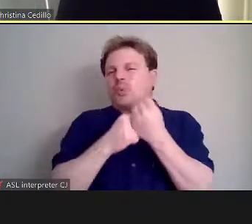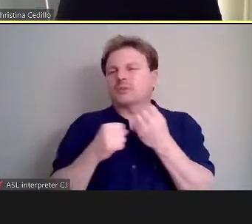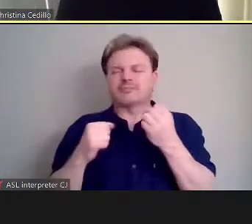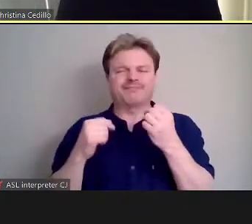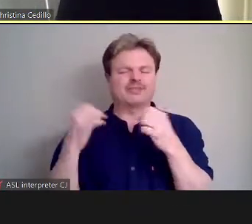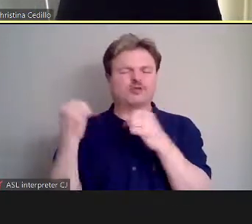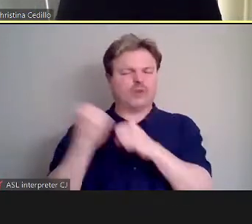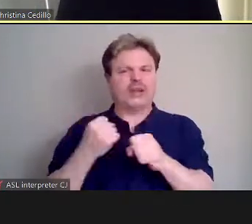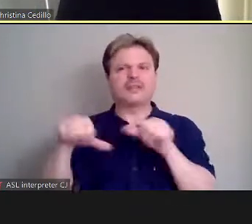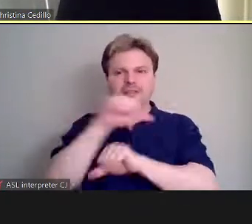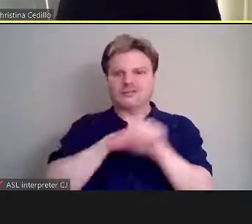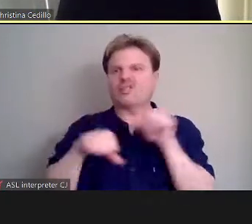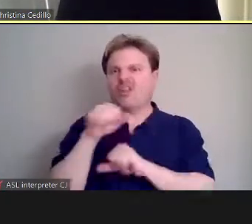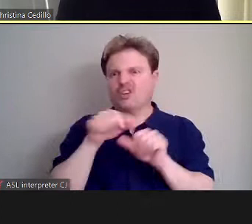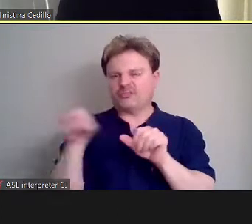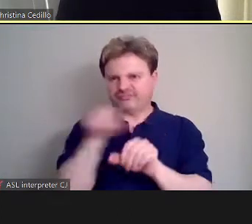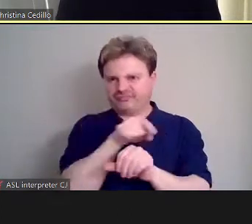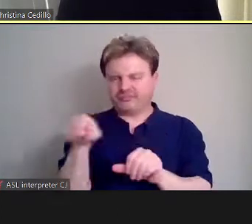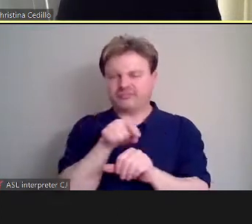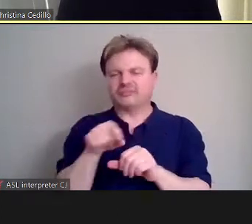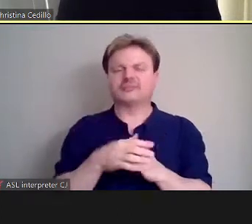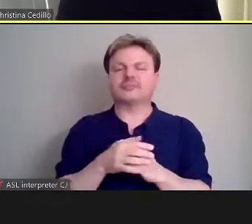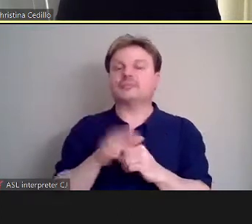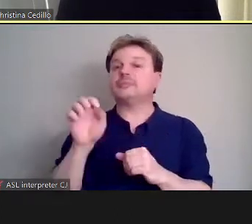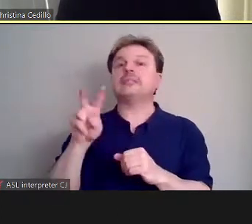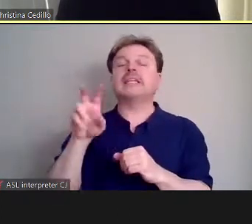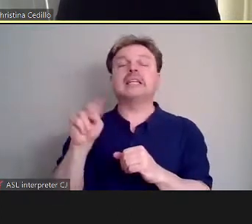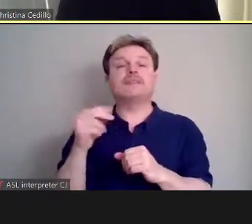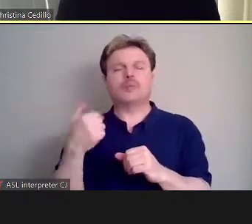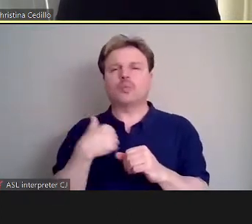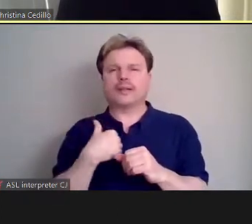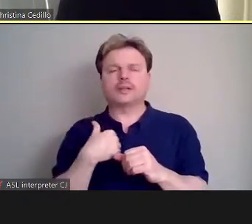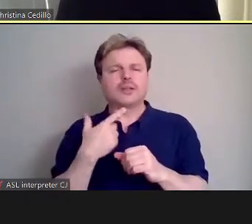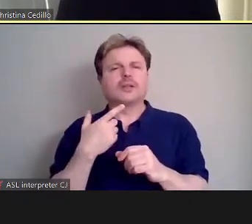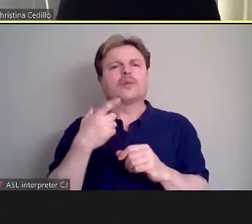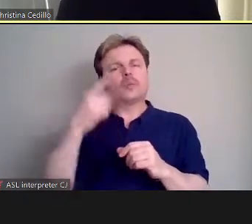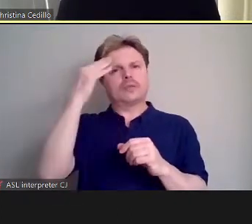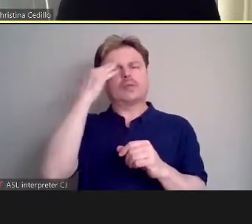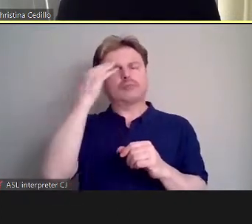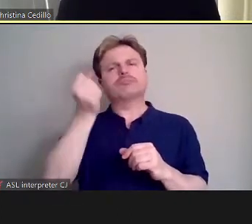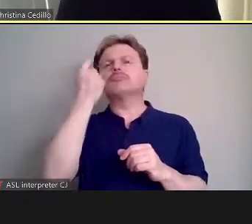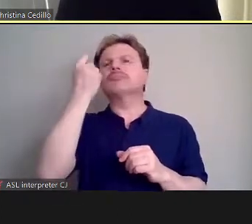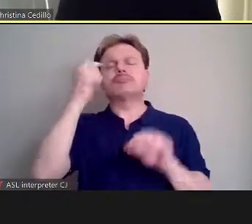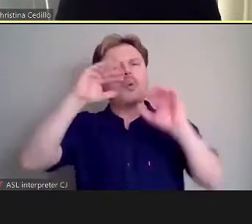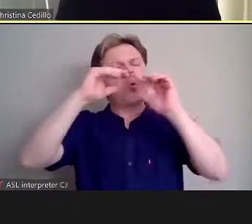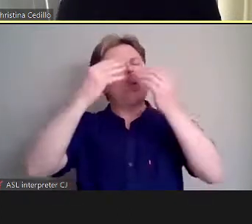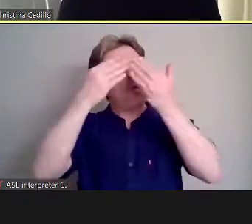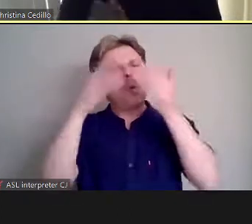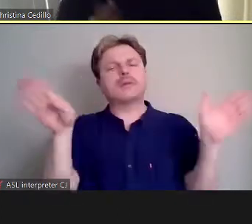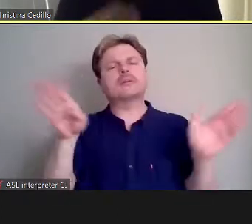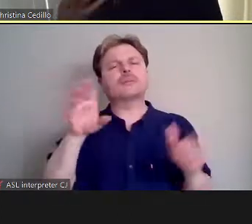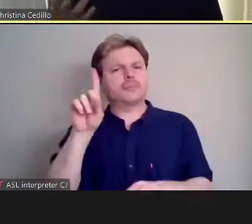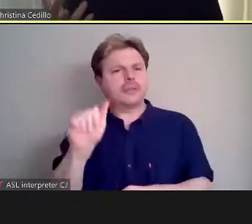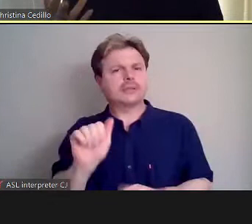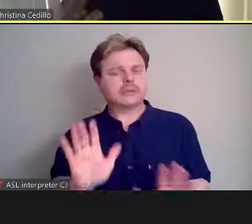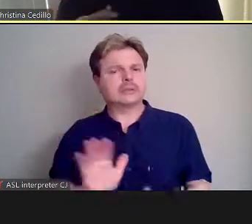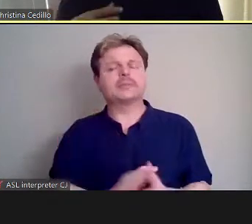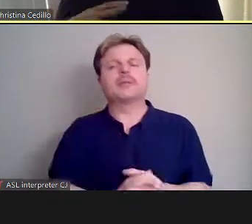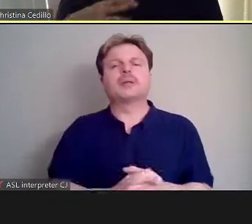way that even when we're being attuned to disability, we might be, we might have a white